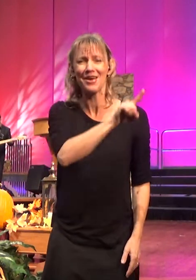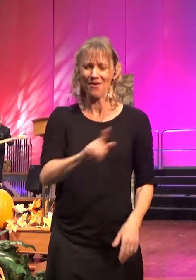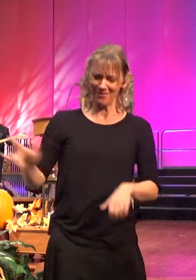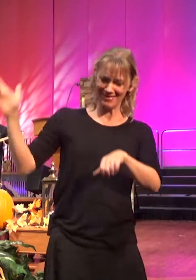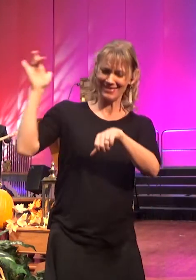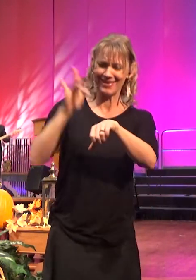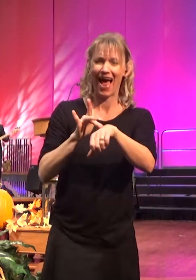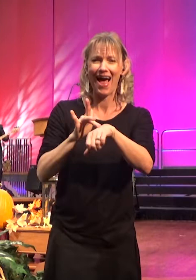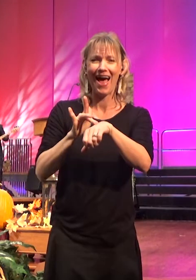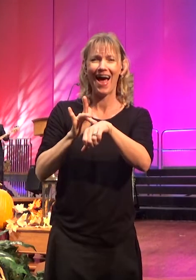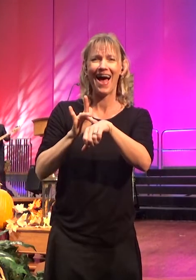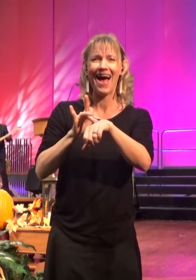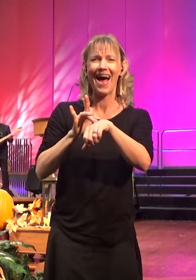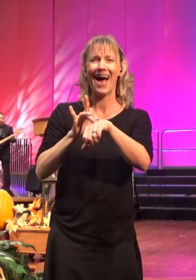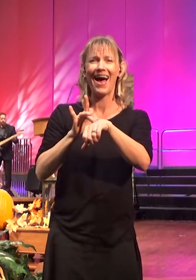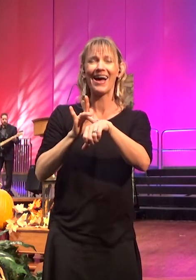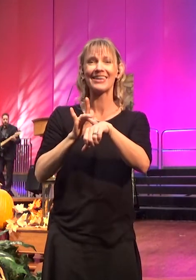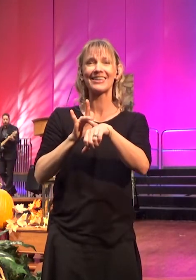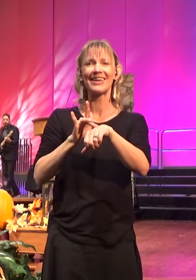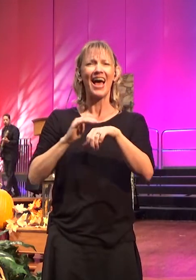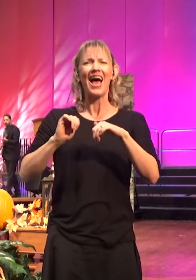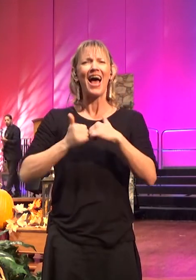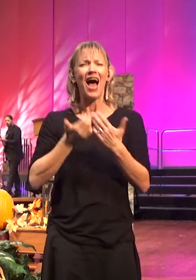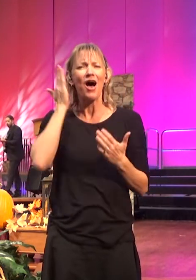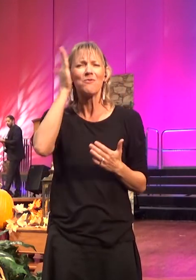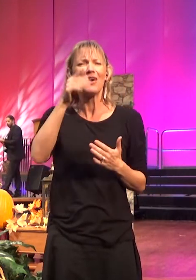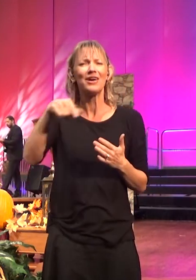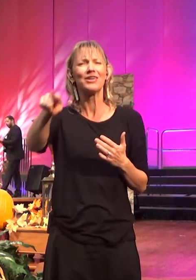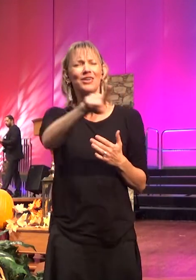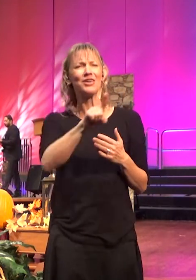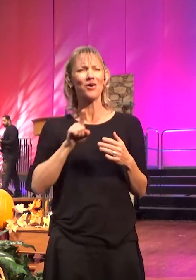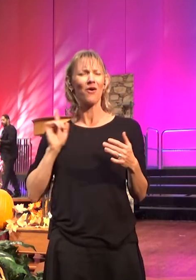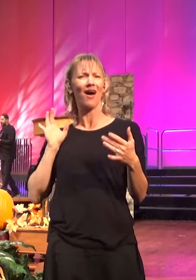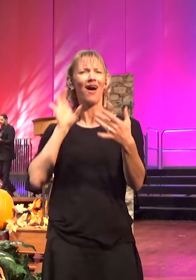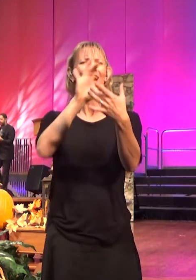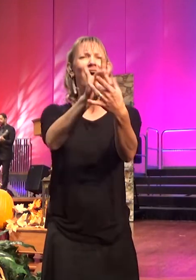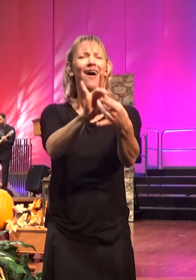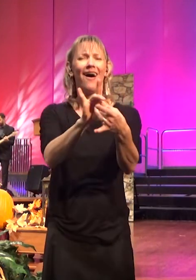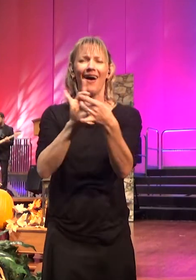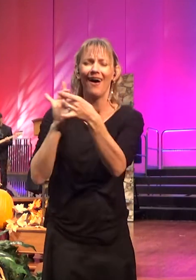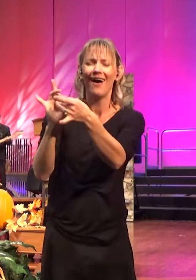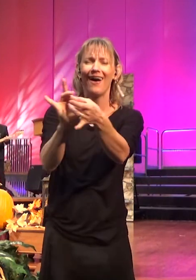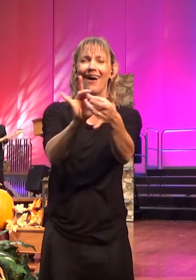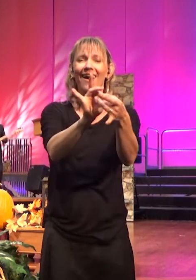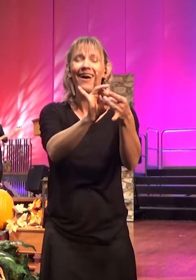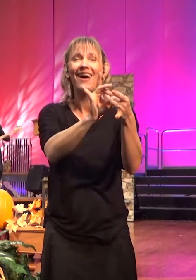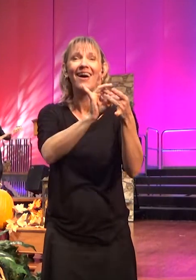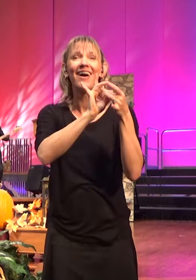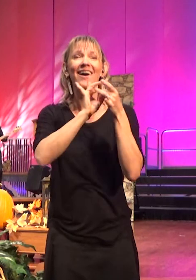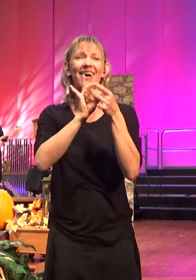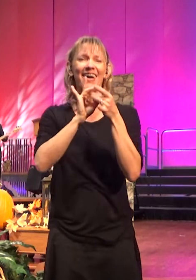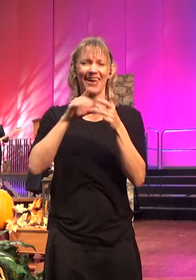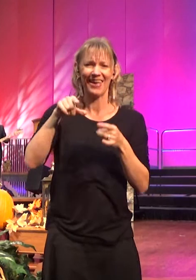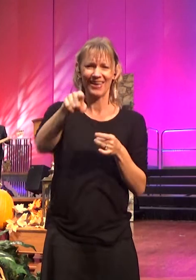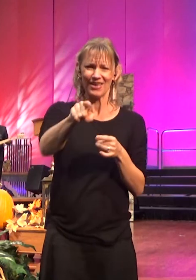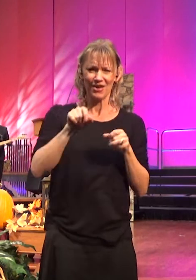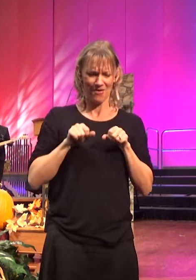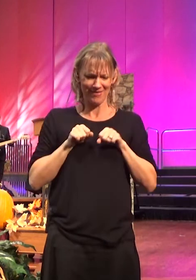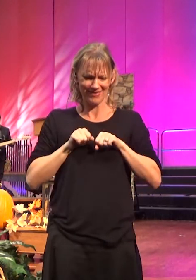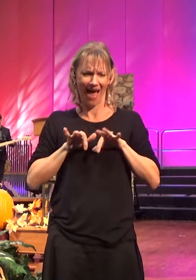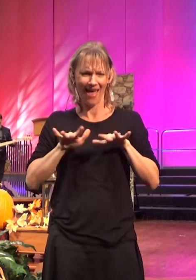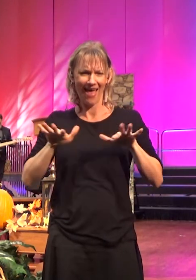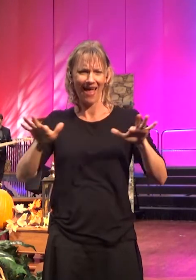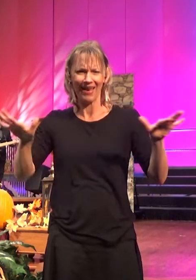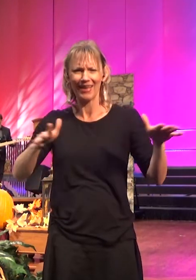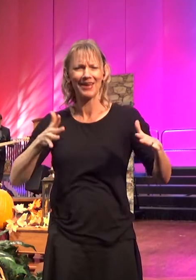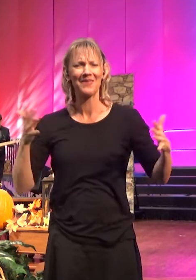Where you gonna touch down? How you gonna reach out?